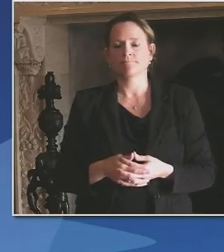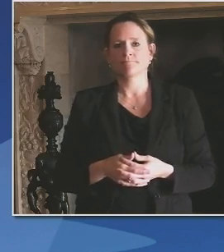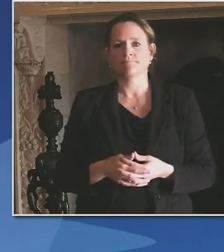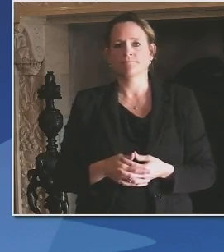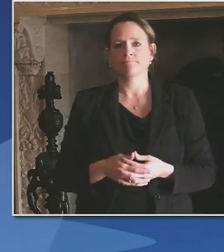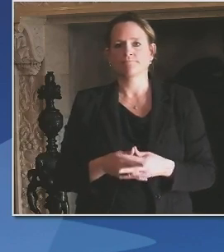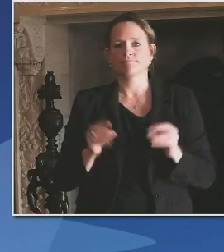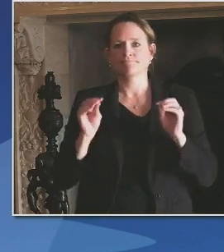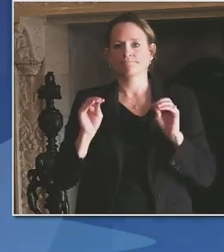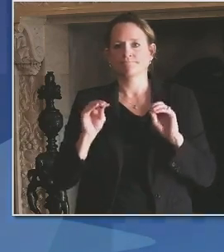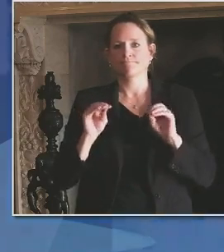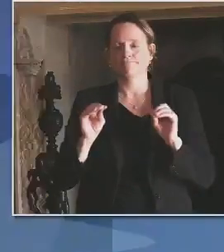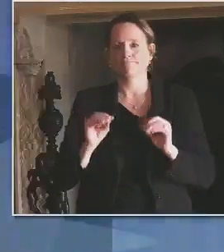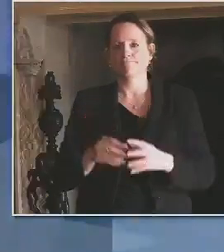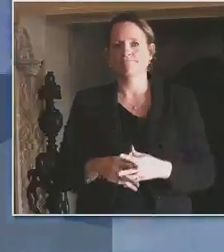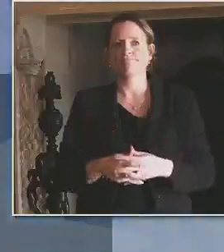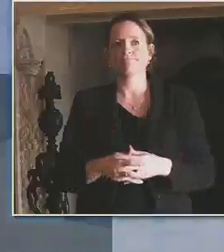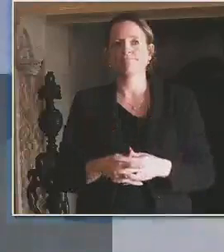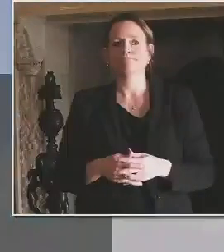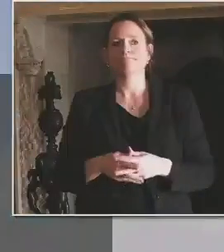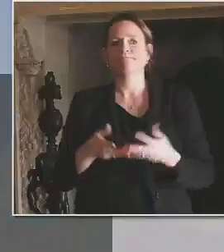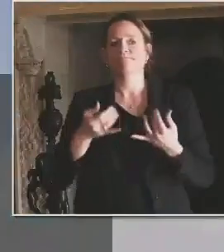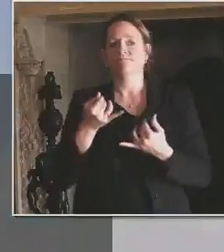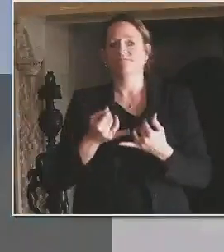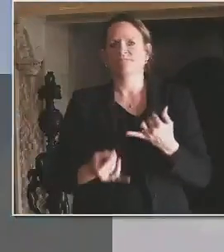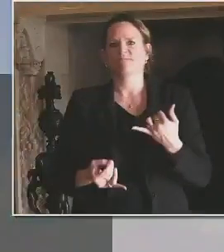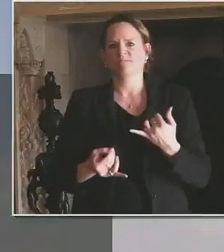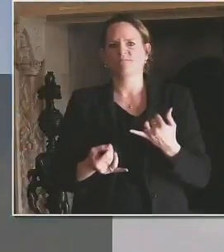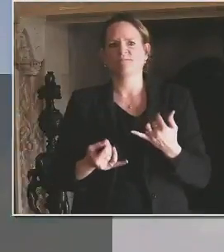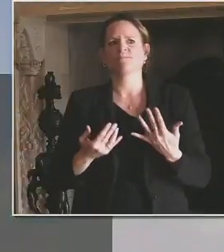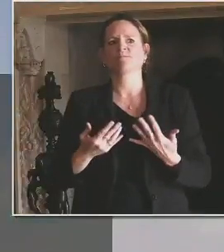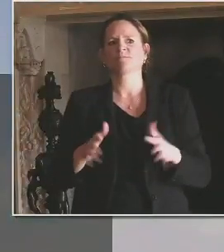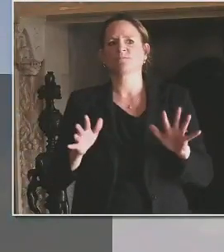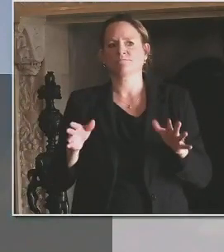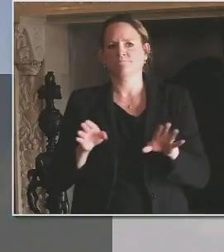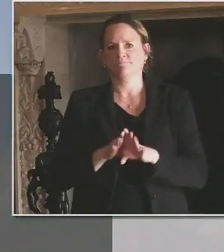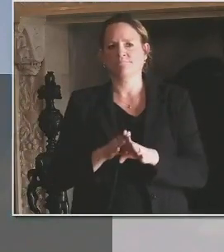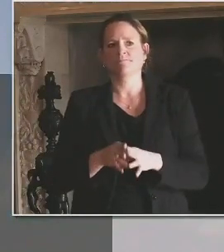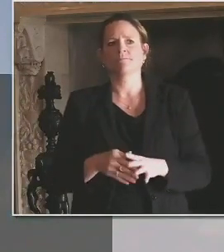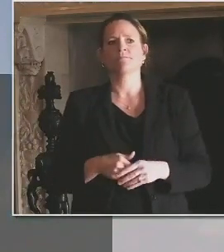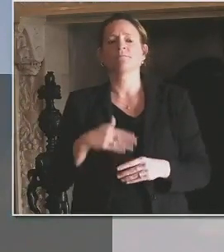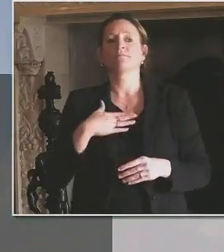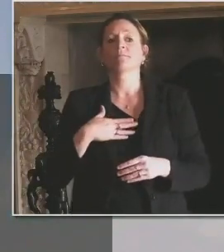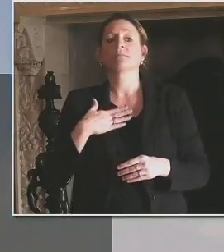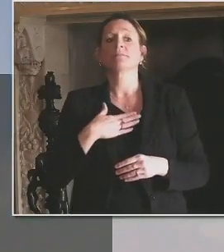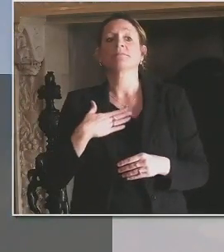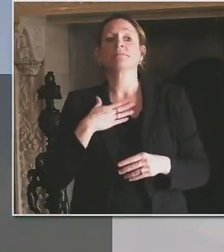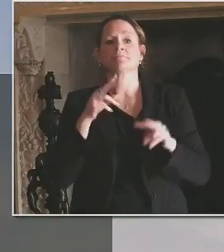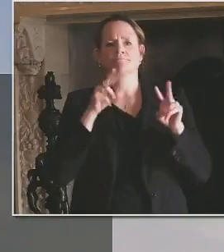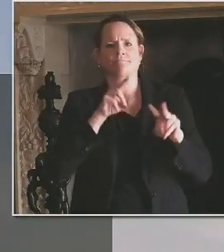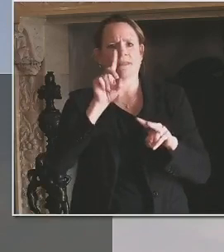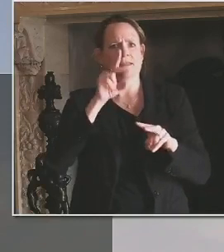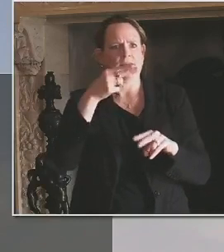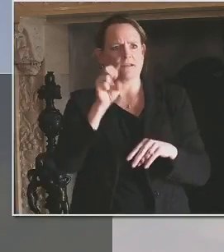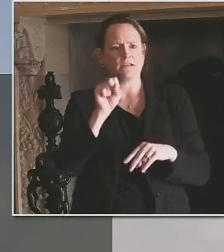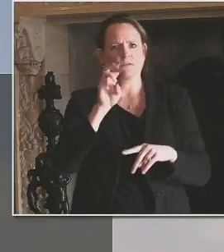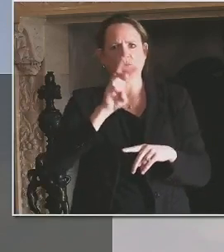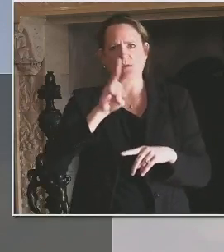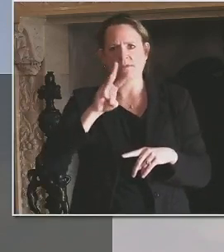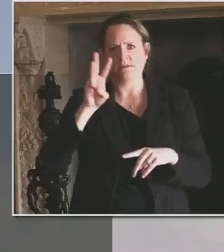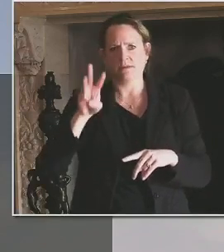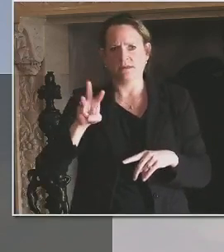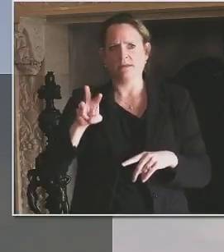All right, well, with that, let's conclude today's briefing. We want you to all please to continue to monitor the DHS COVID-19 web pages for data